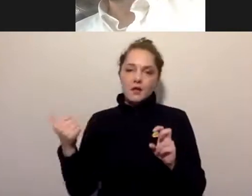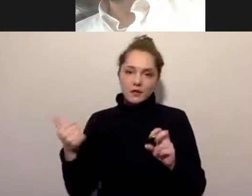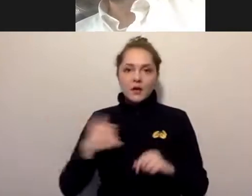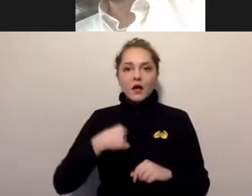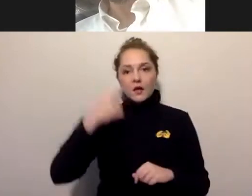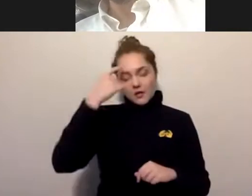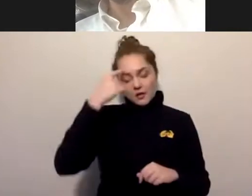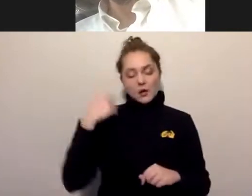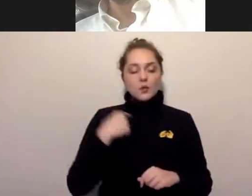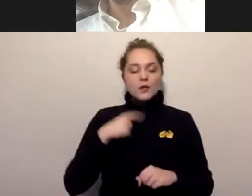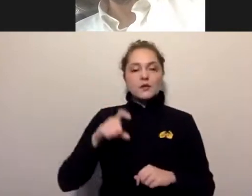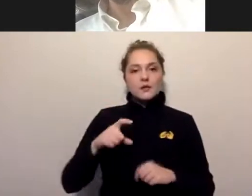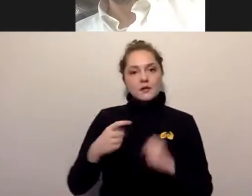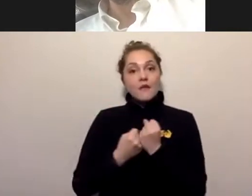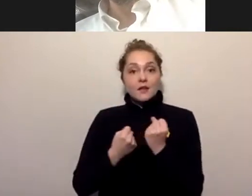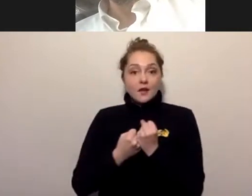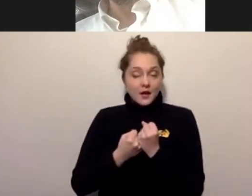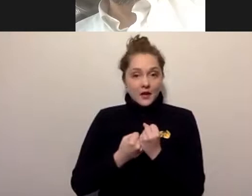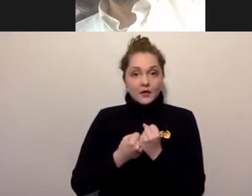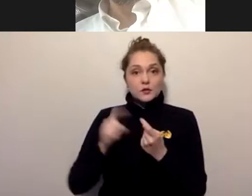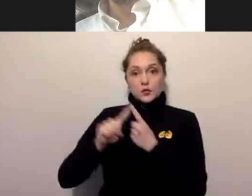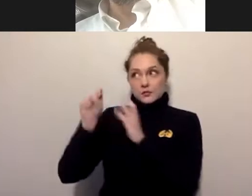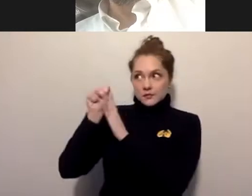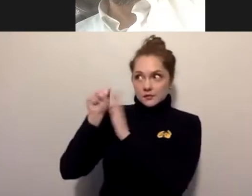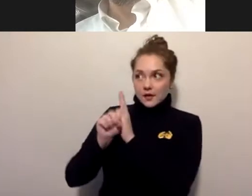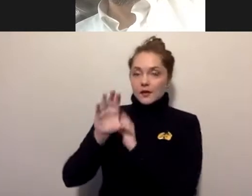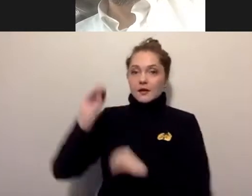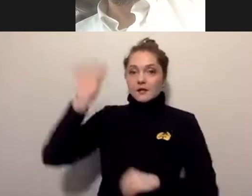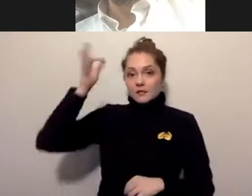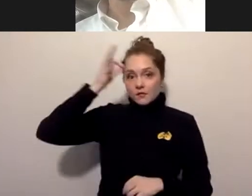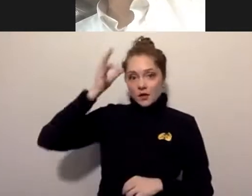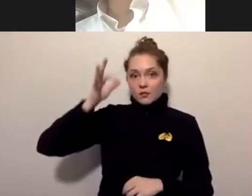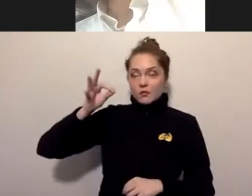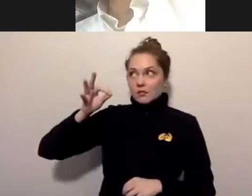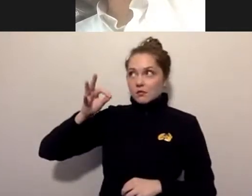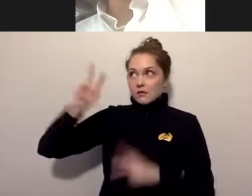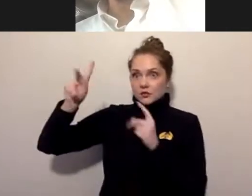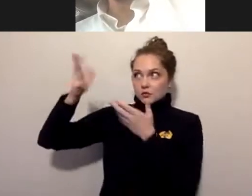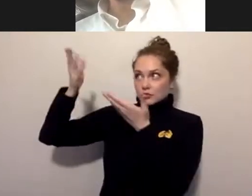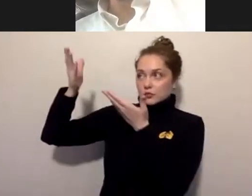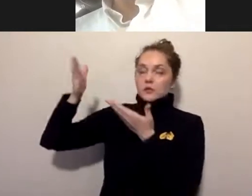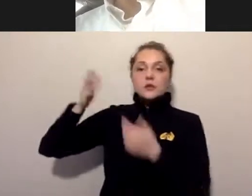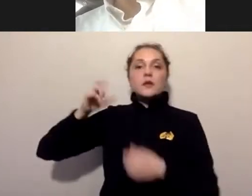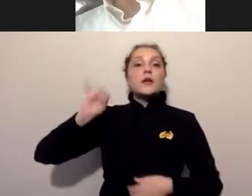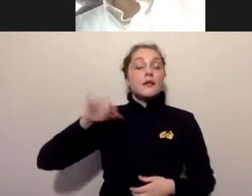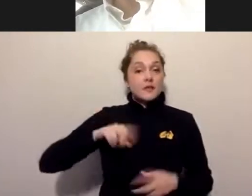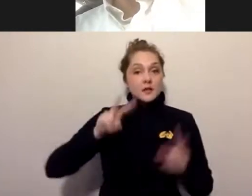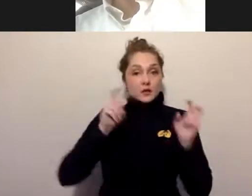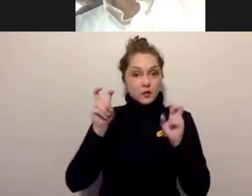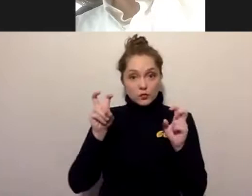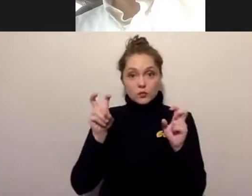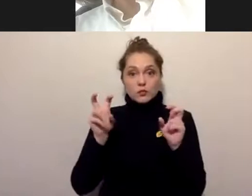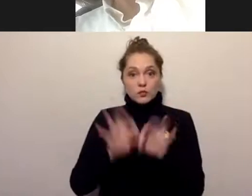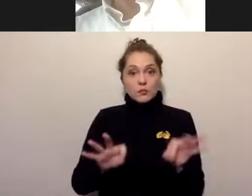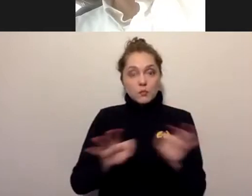that we need to advocate to the state and our federal officials. So if this is an issue that comes to light in